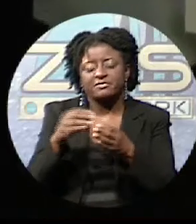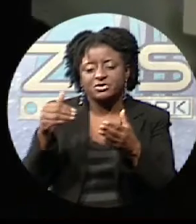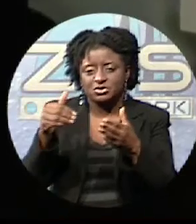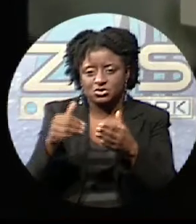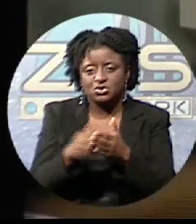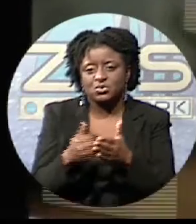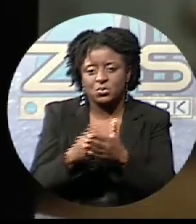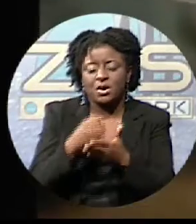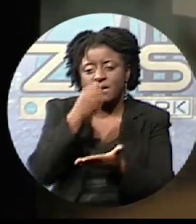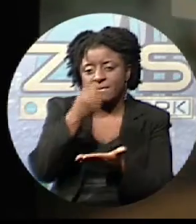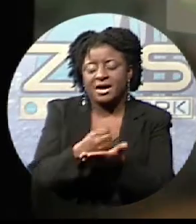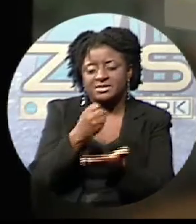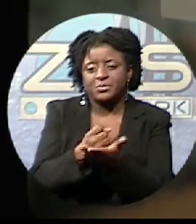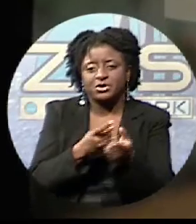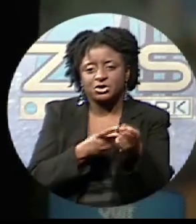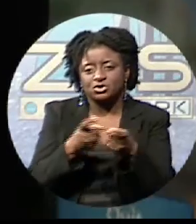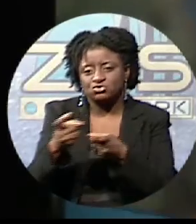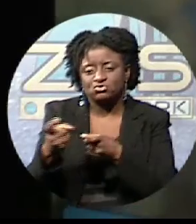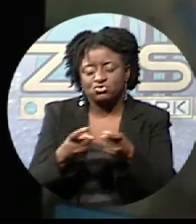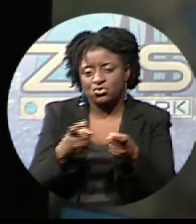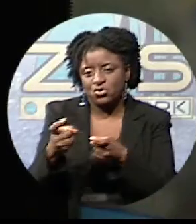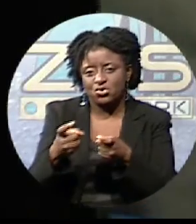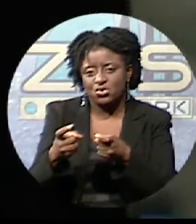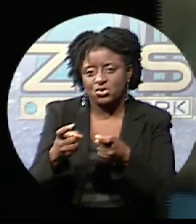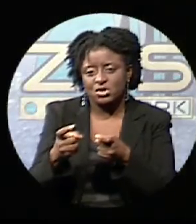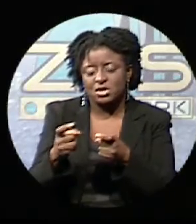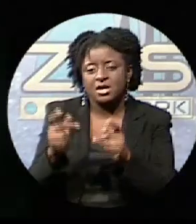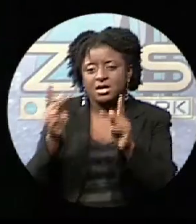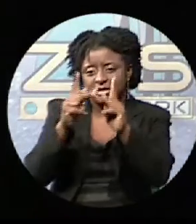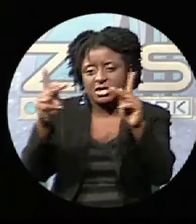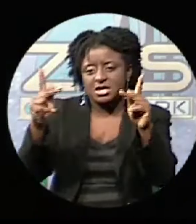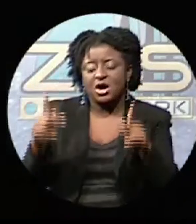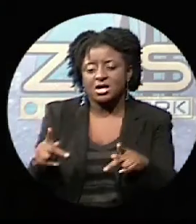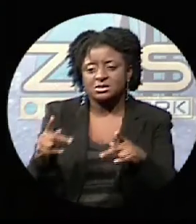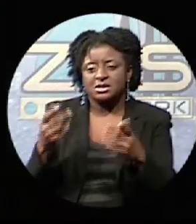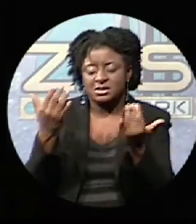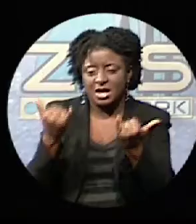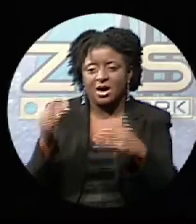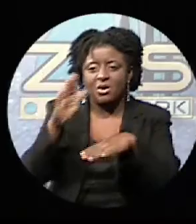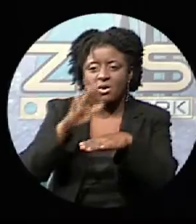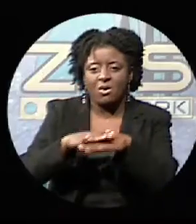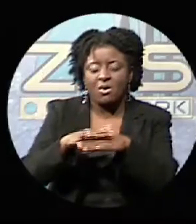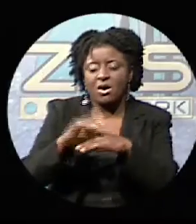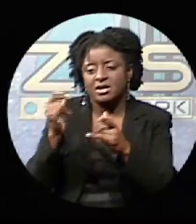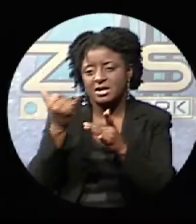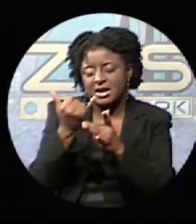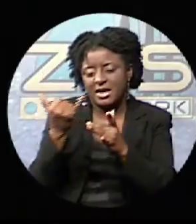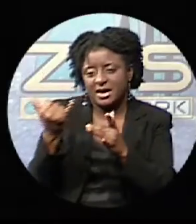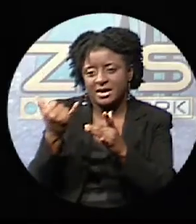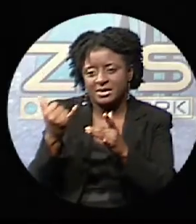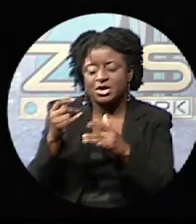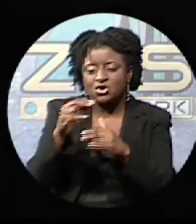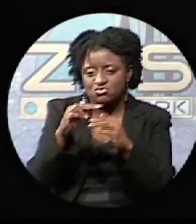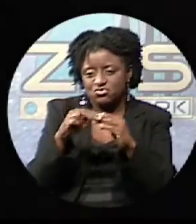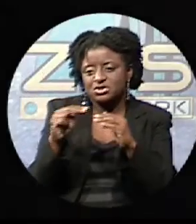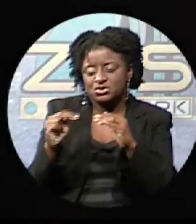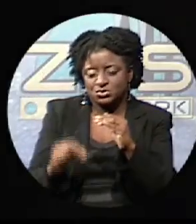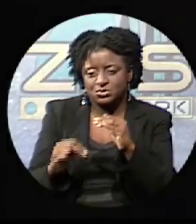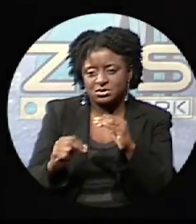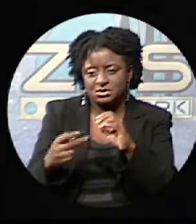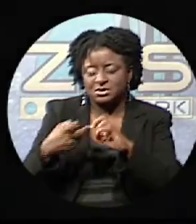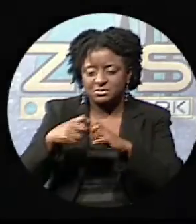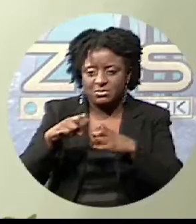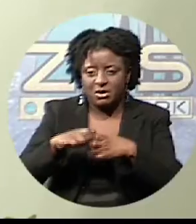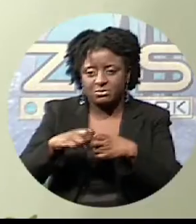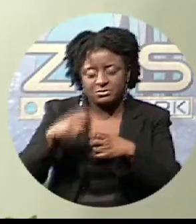online, automating passport processing and reducing wait times, combining to reduce the hassle for our most valuable